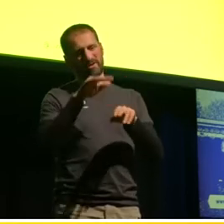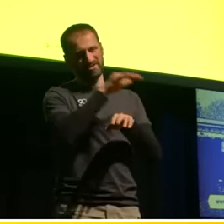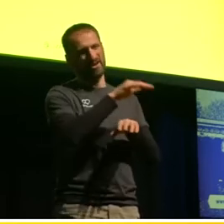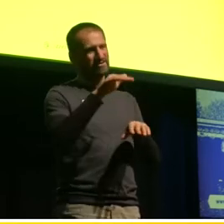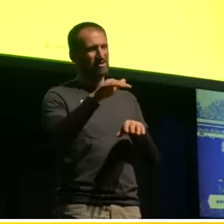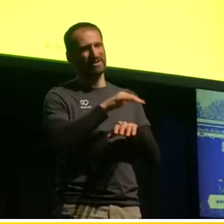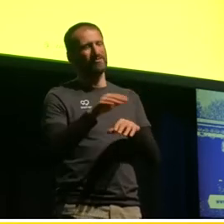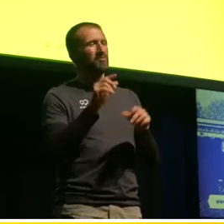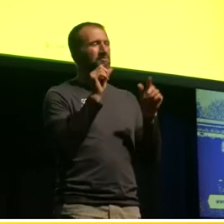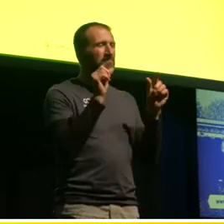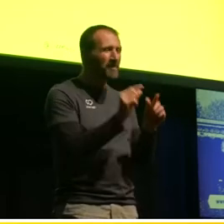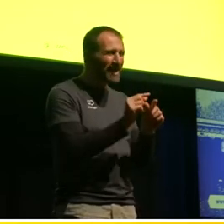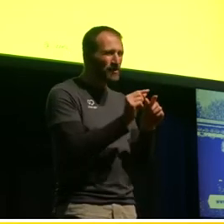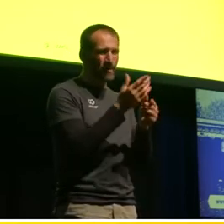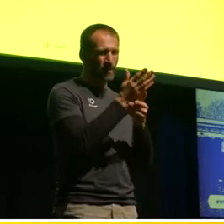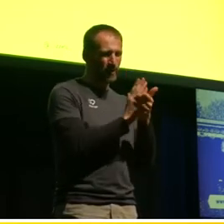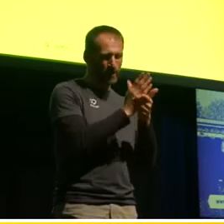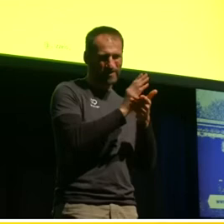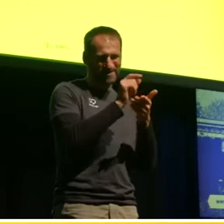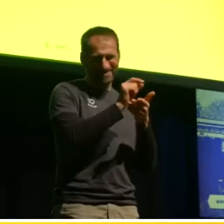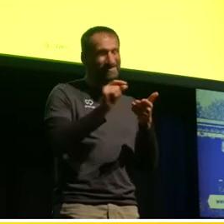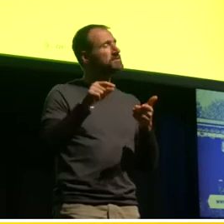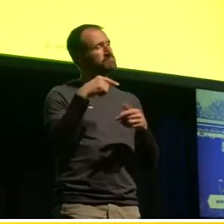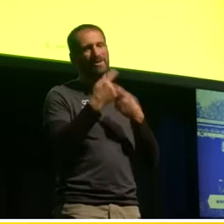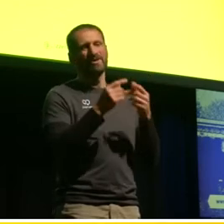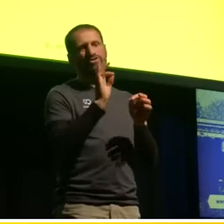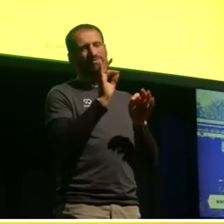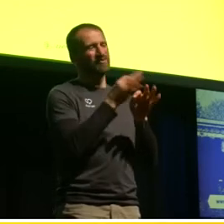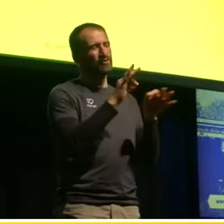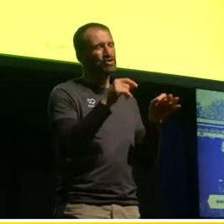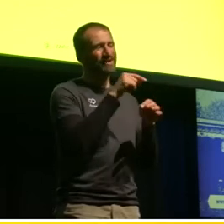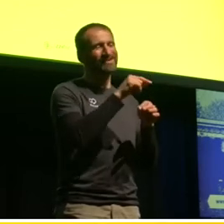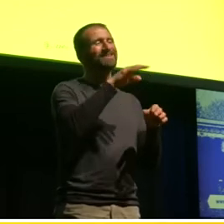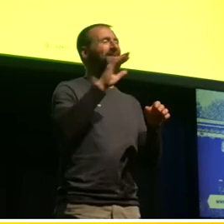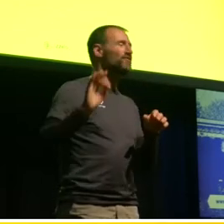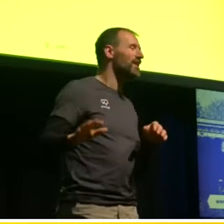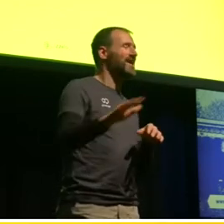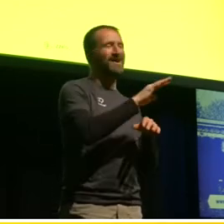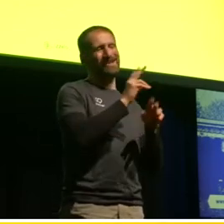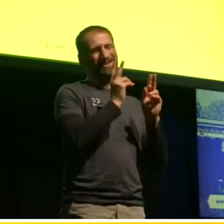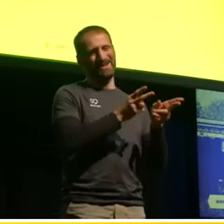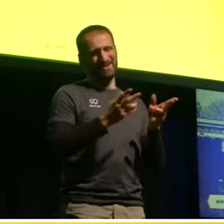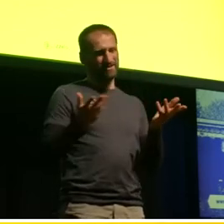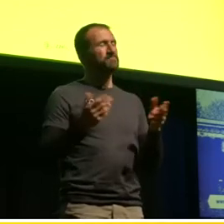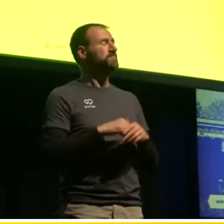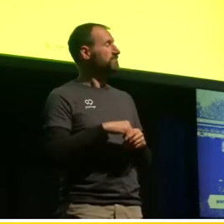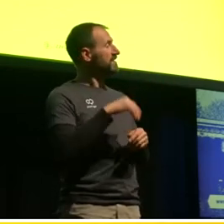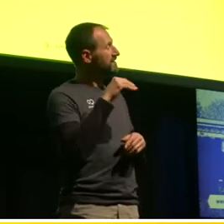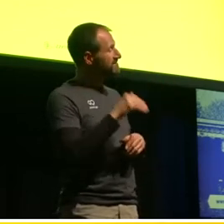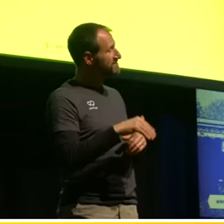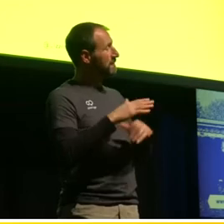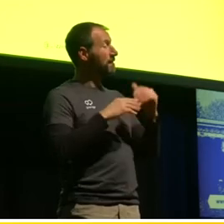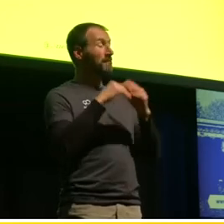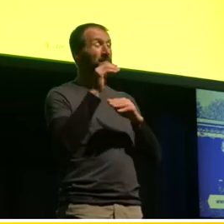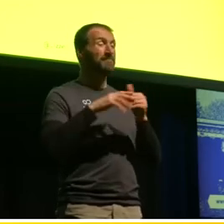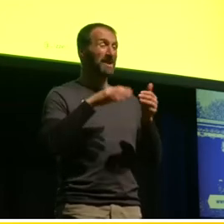bit of functionality that all of them needs. You have the build scripts that can be really painful. So a